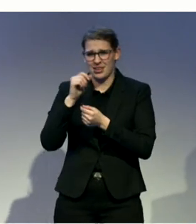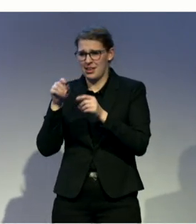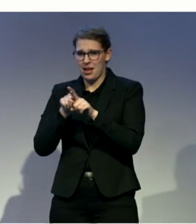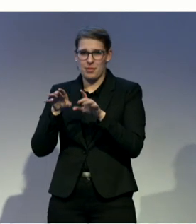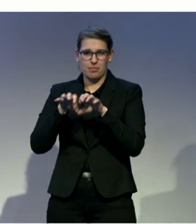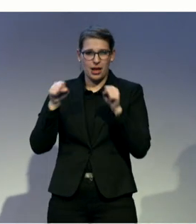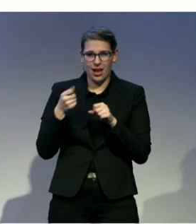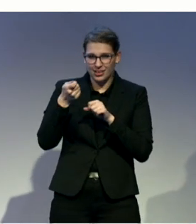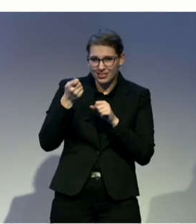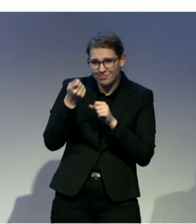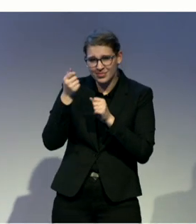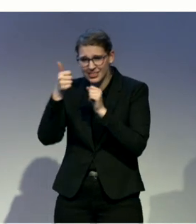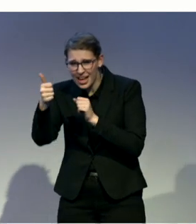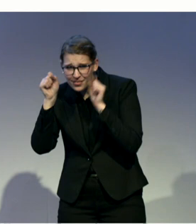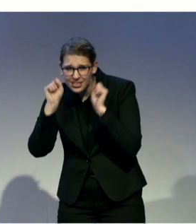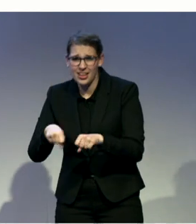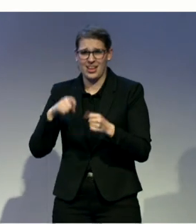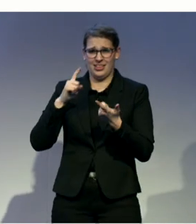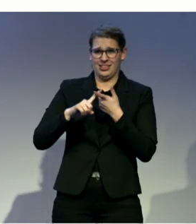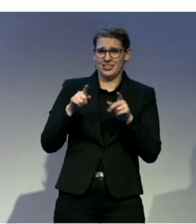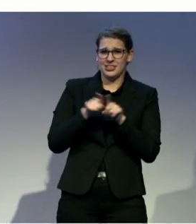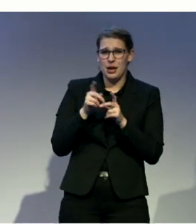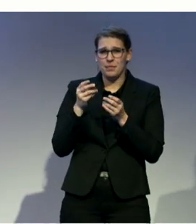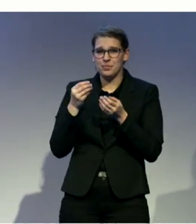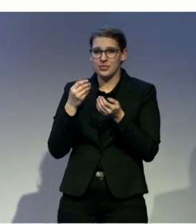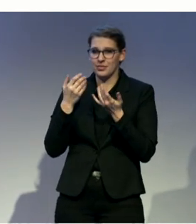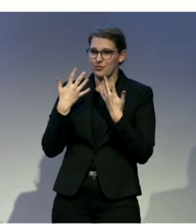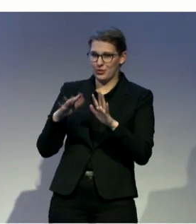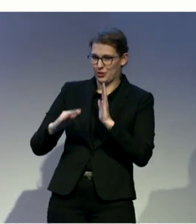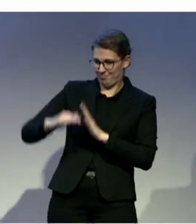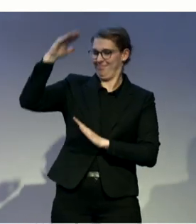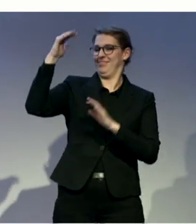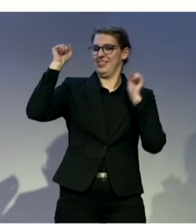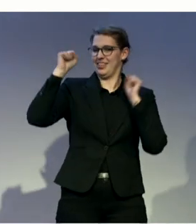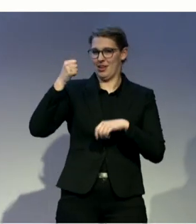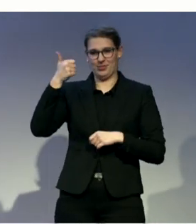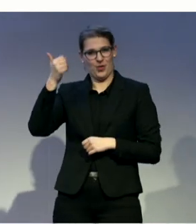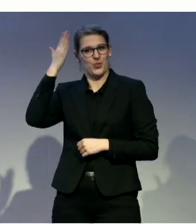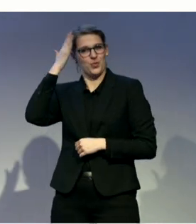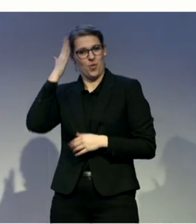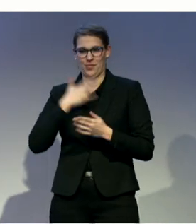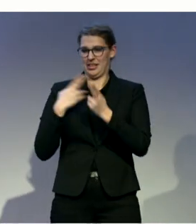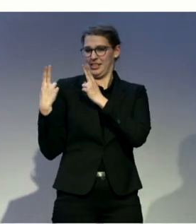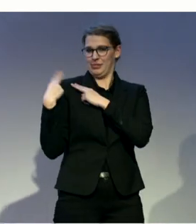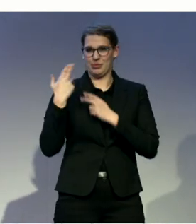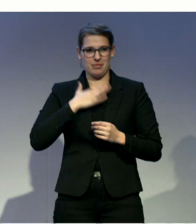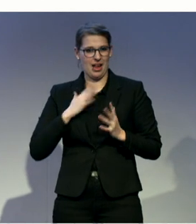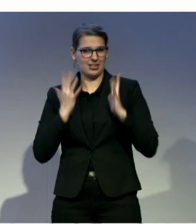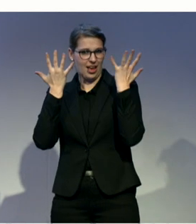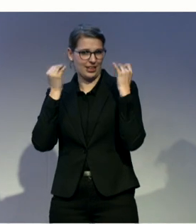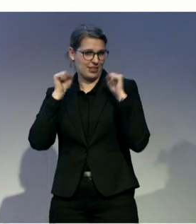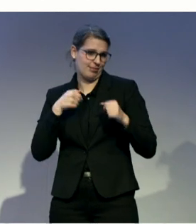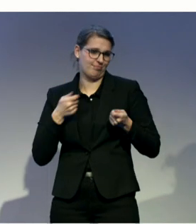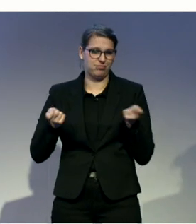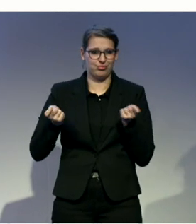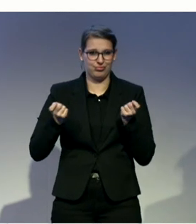for sure they are now mature and they can take responsibility on their shoulders. And I told already